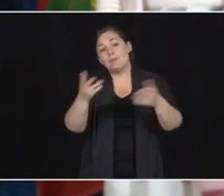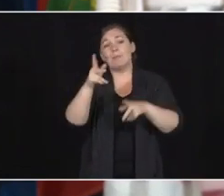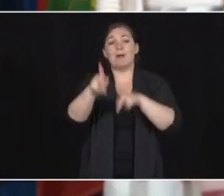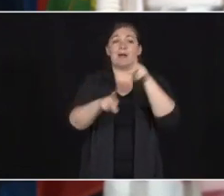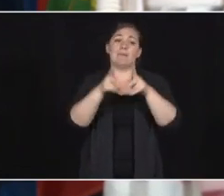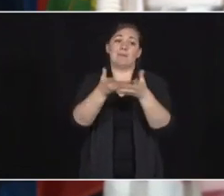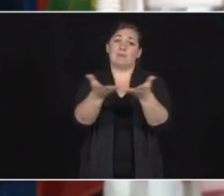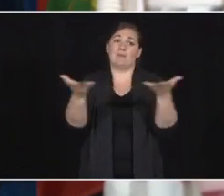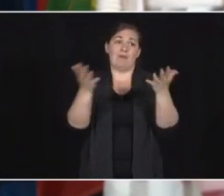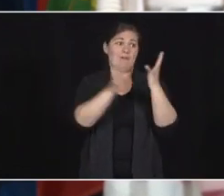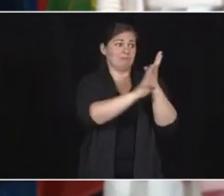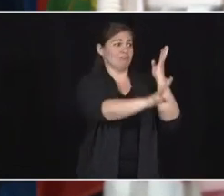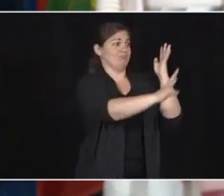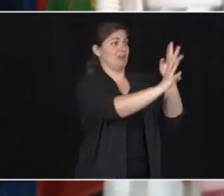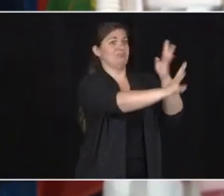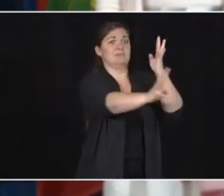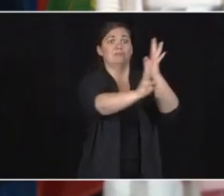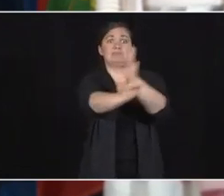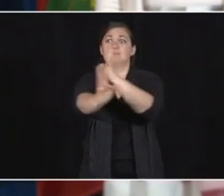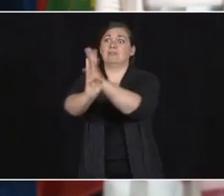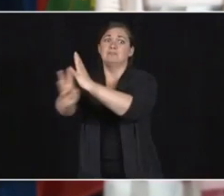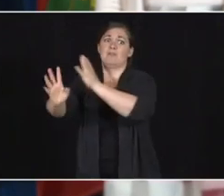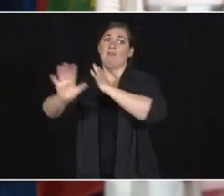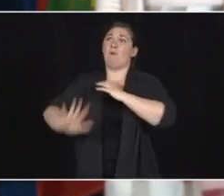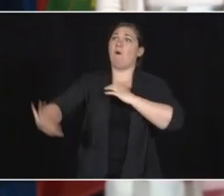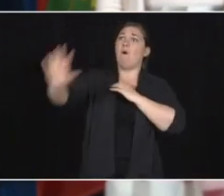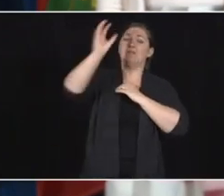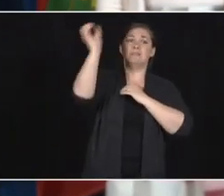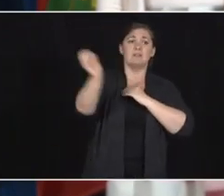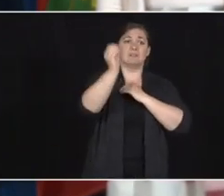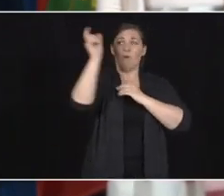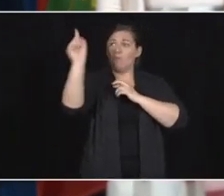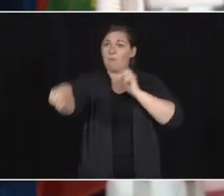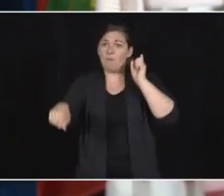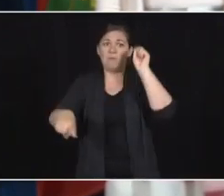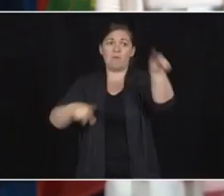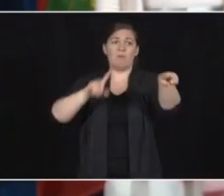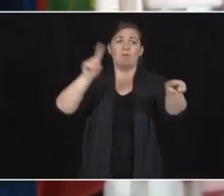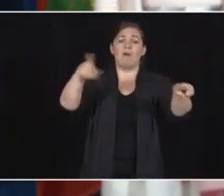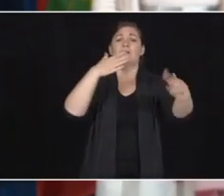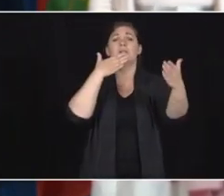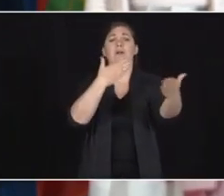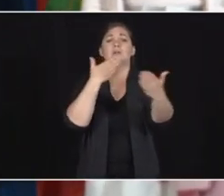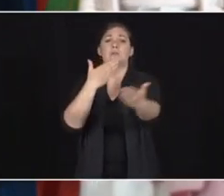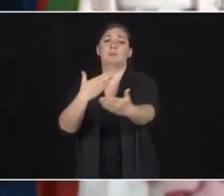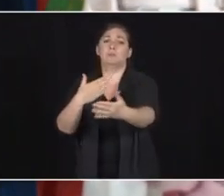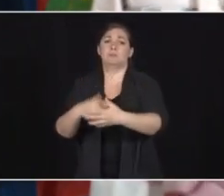great right across this province. So please go get tested. Thank you.